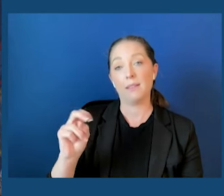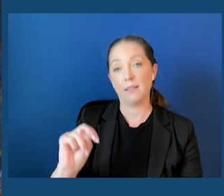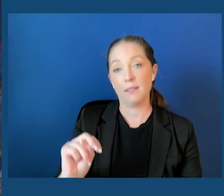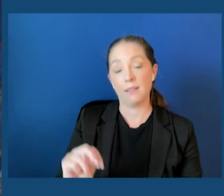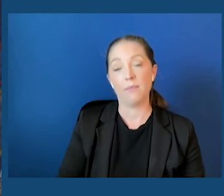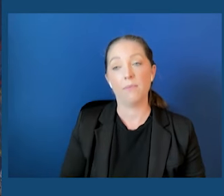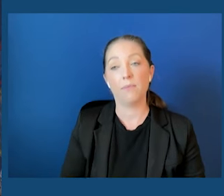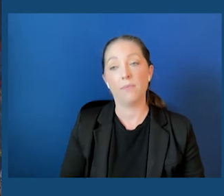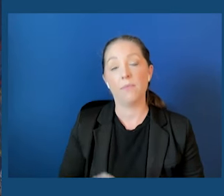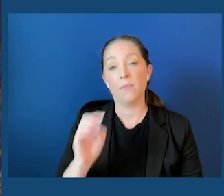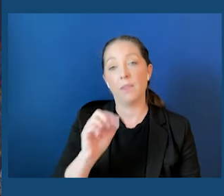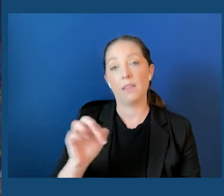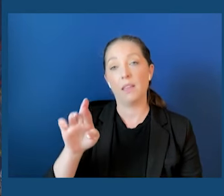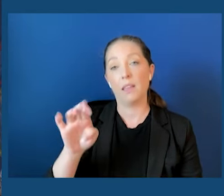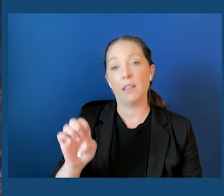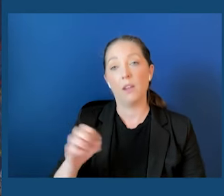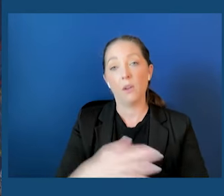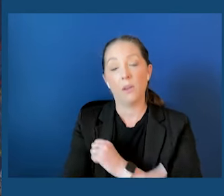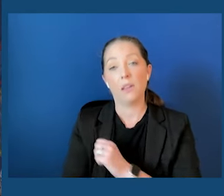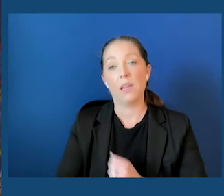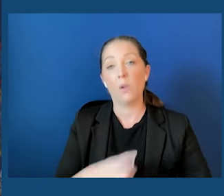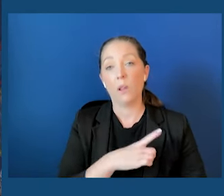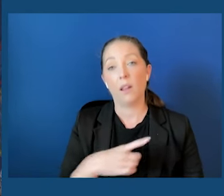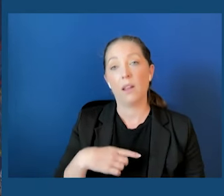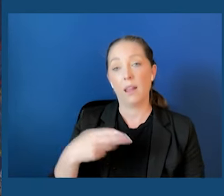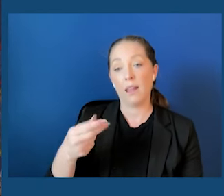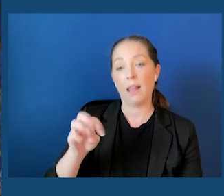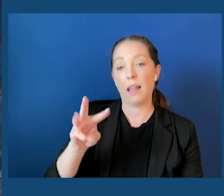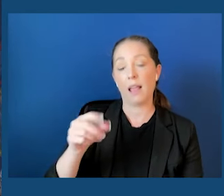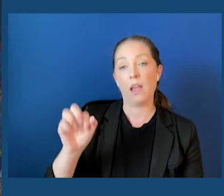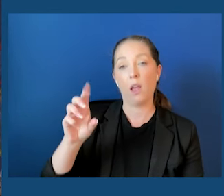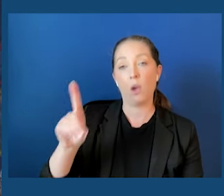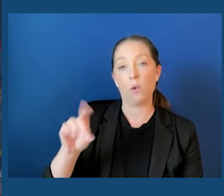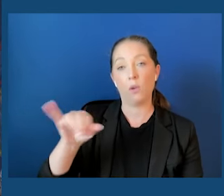Erie County Legislator Howard Johnson.